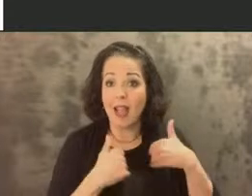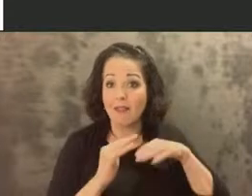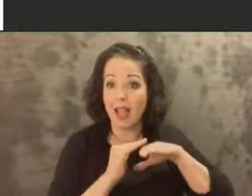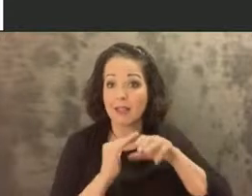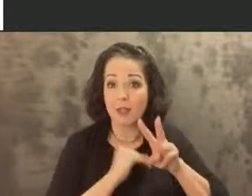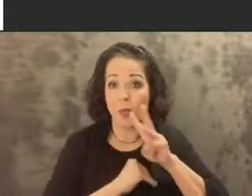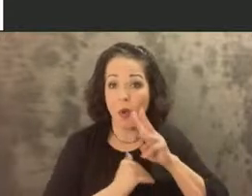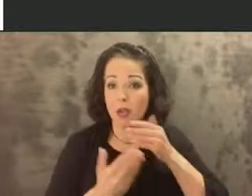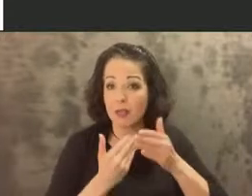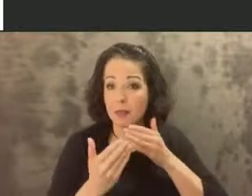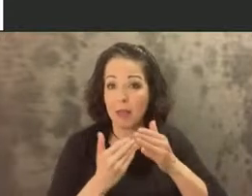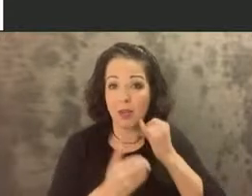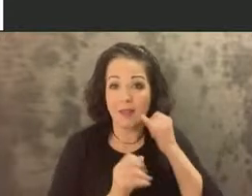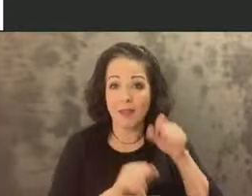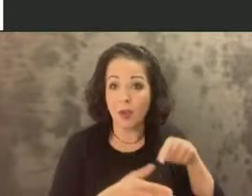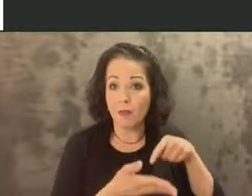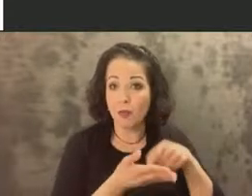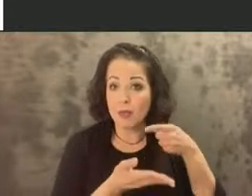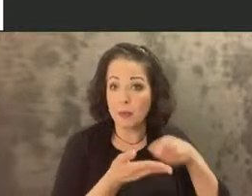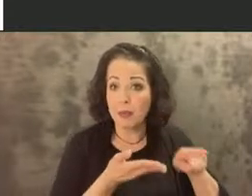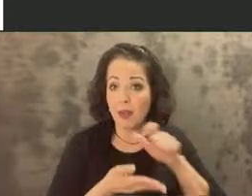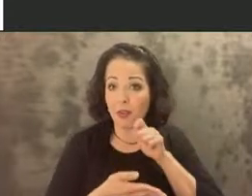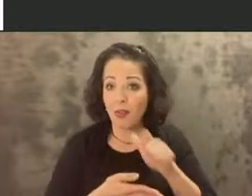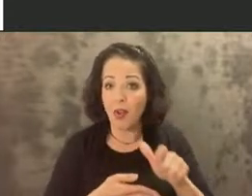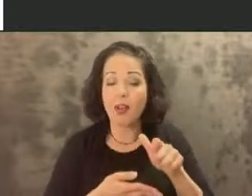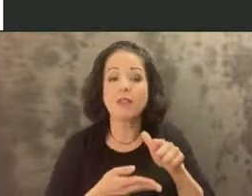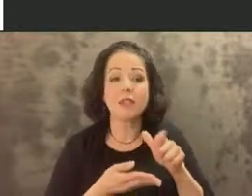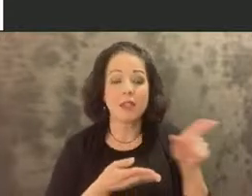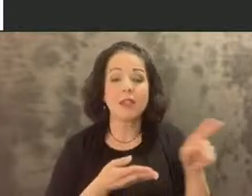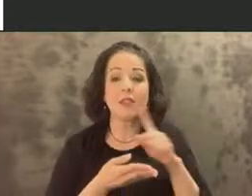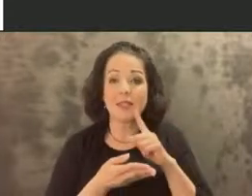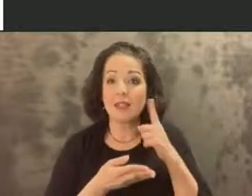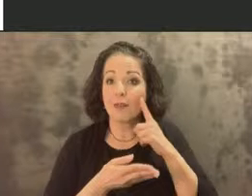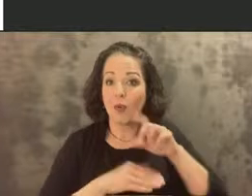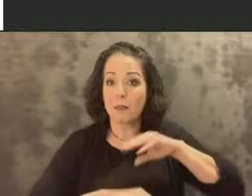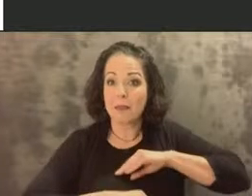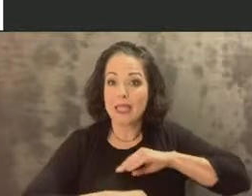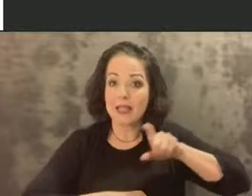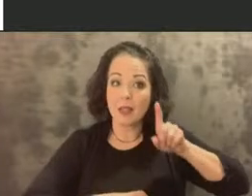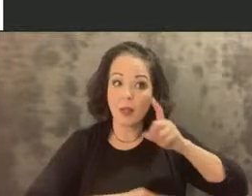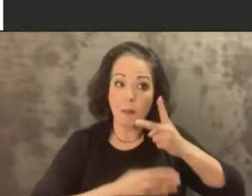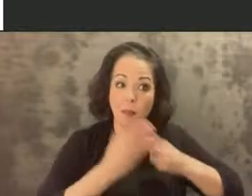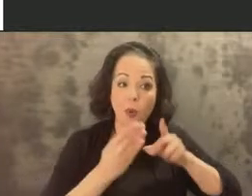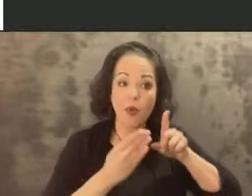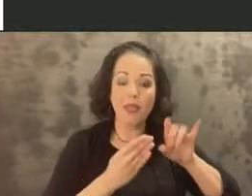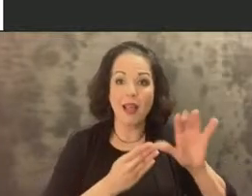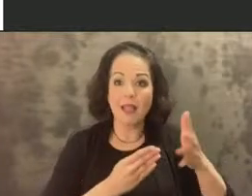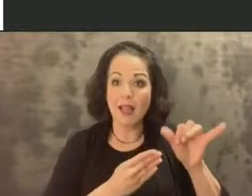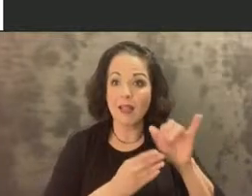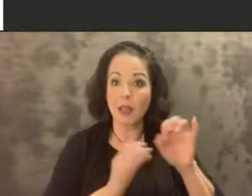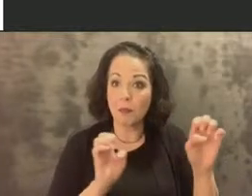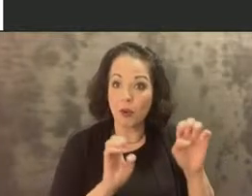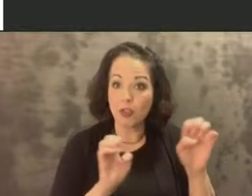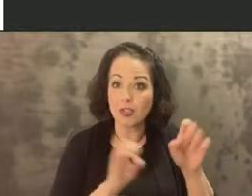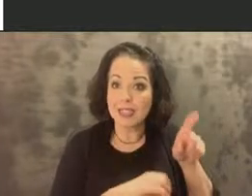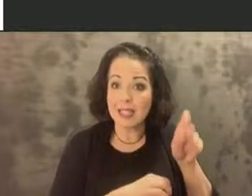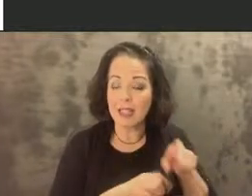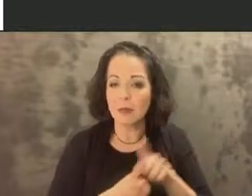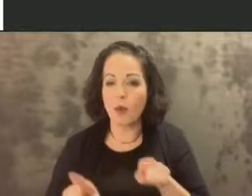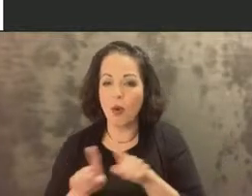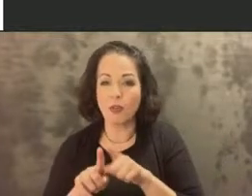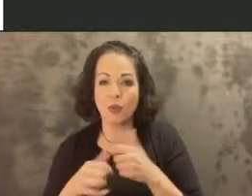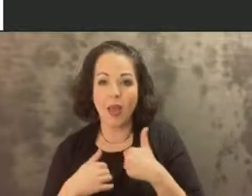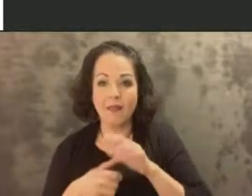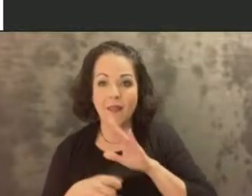that needs that they have to meet both the kind of the emergency needs, but also just to have